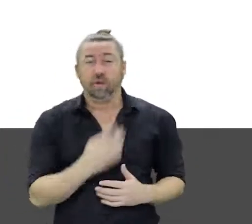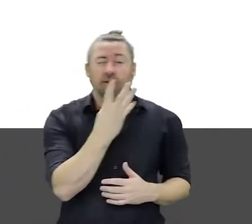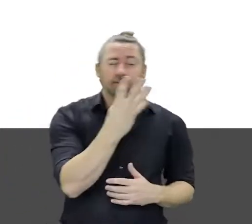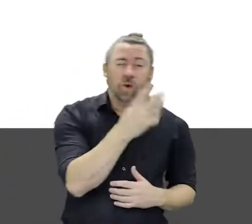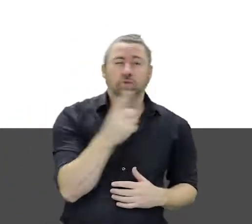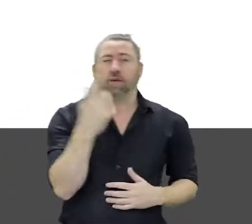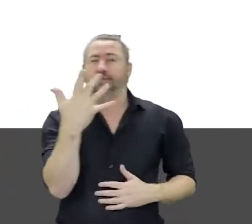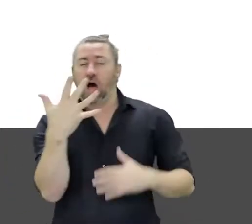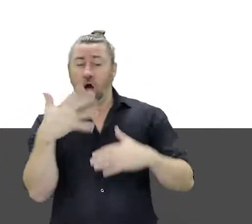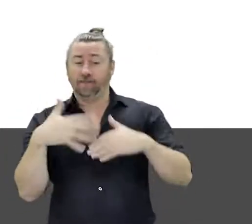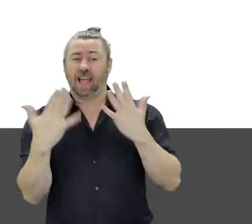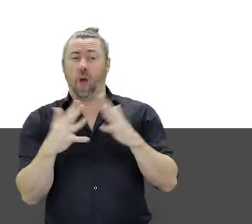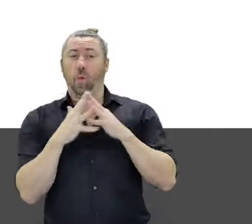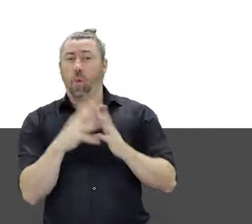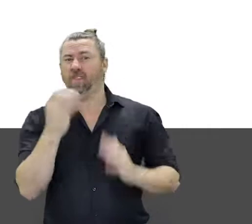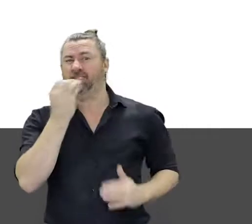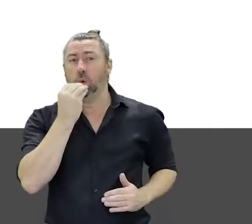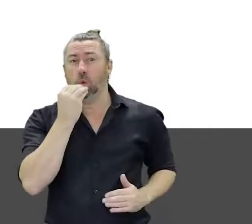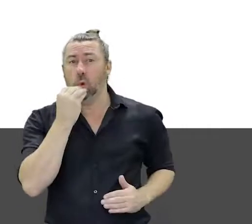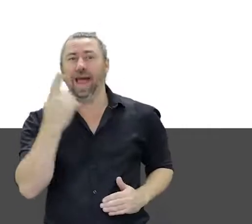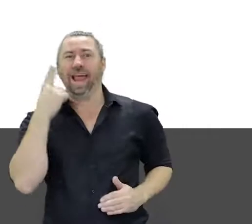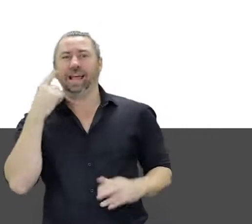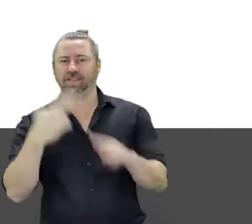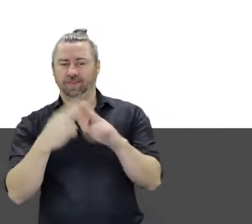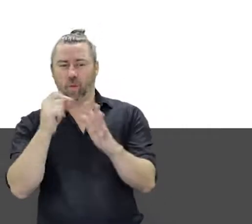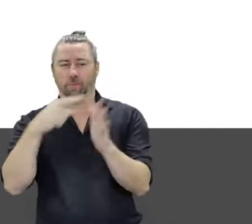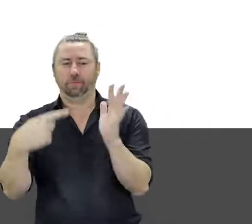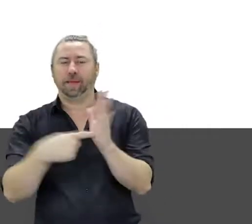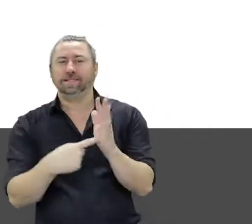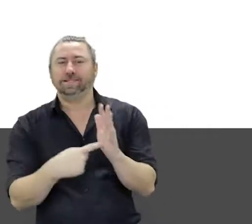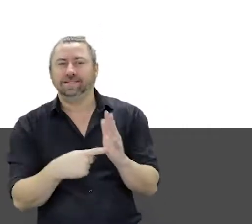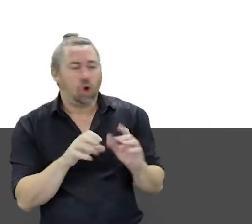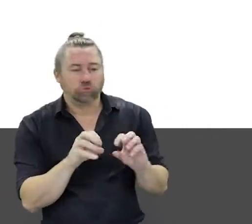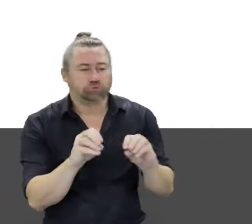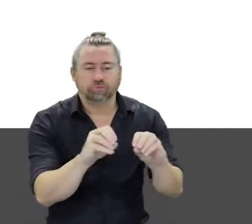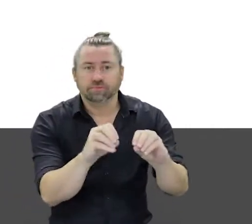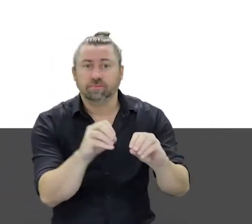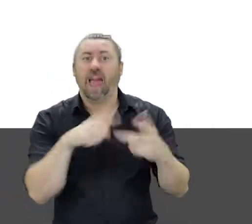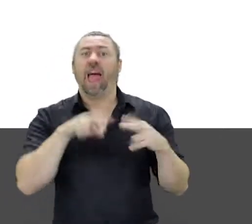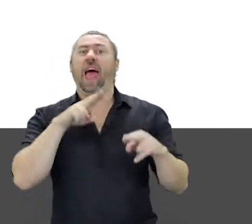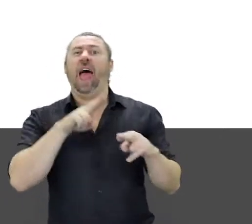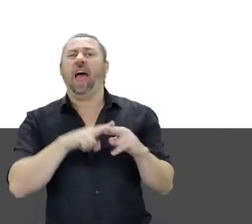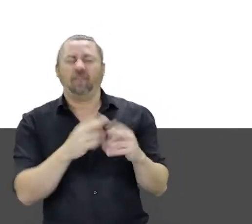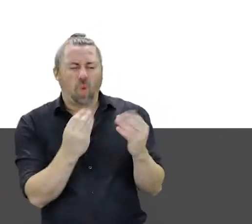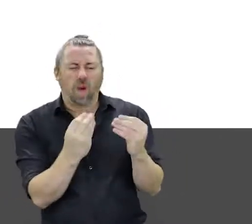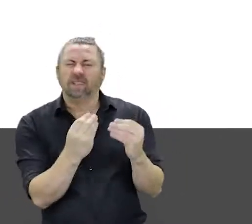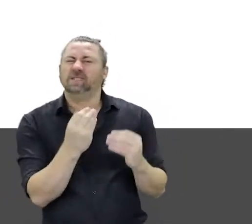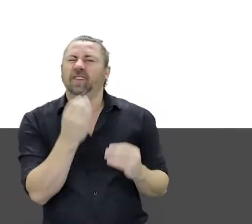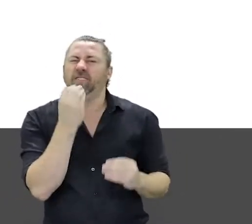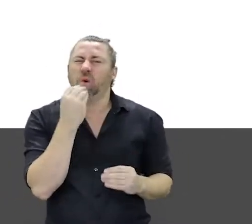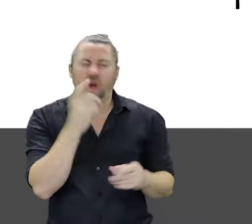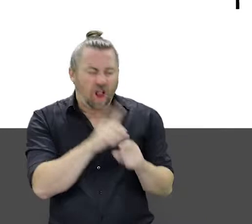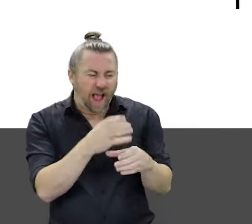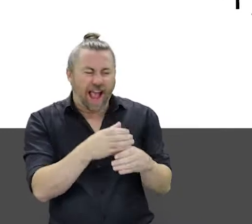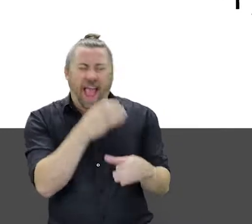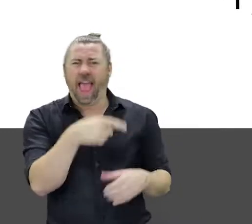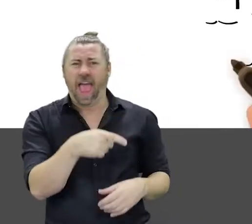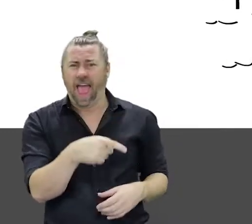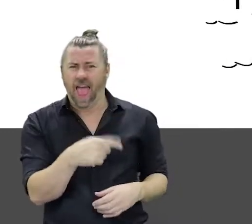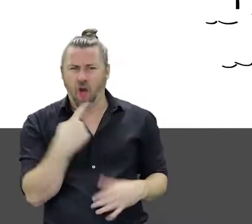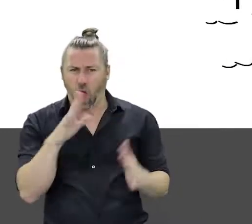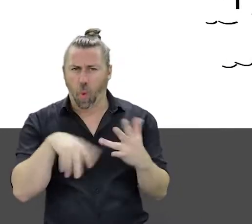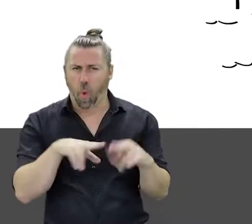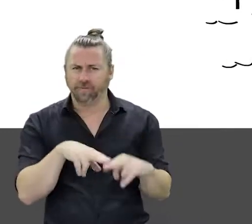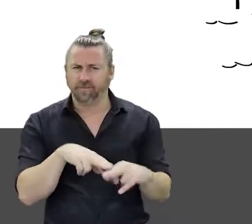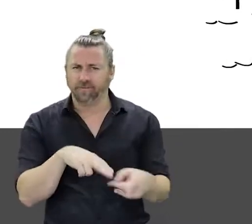where they can access it. Canned food will go off quickly. If flooding is a threat, ensure your pets have access